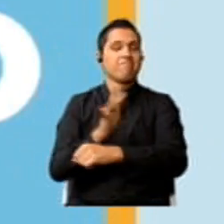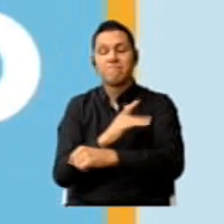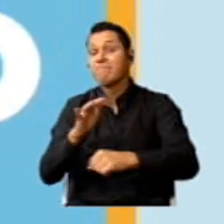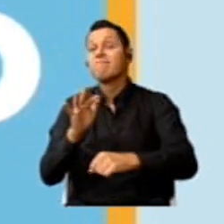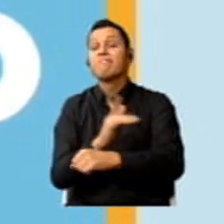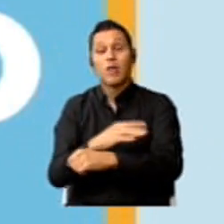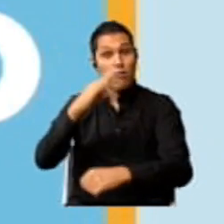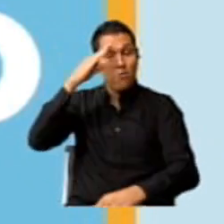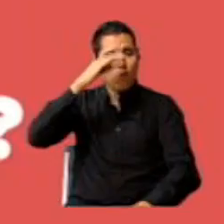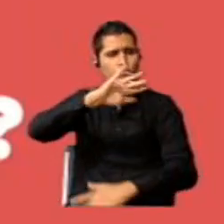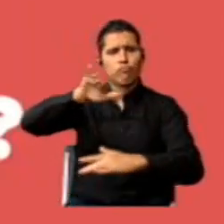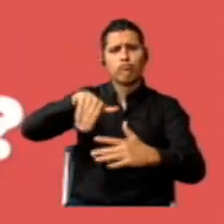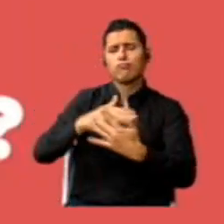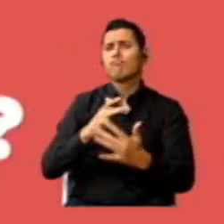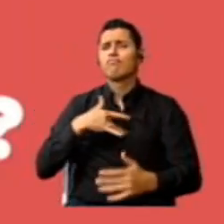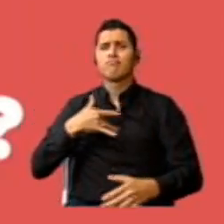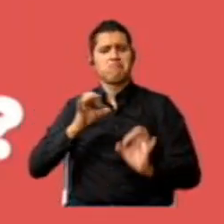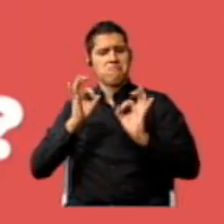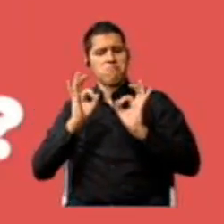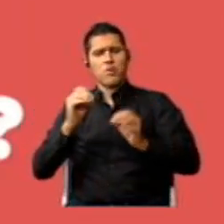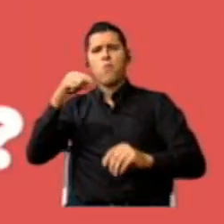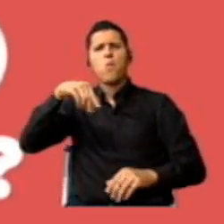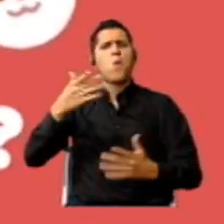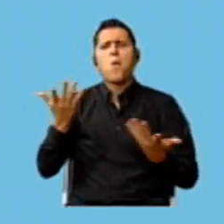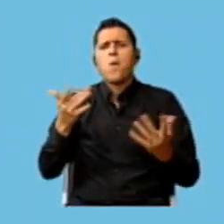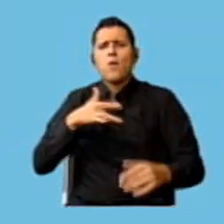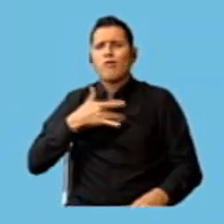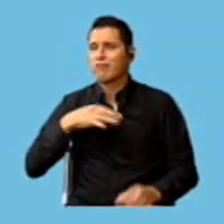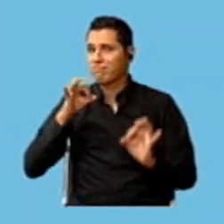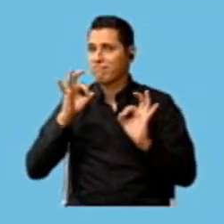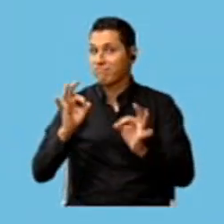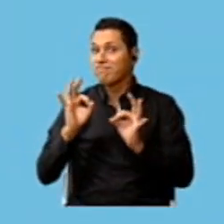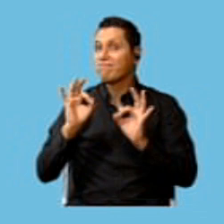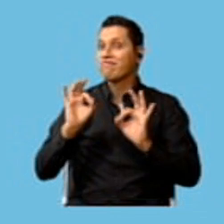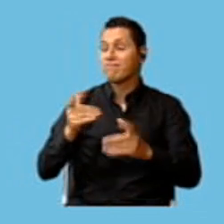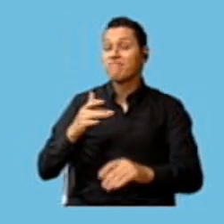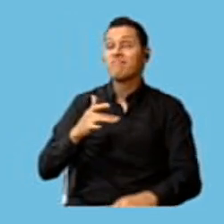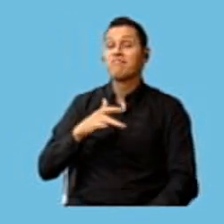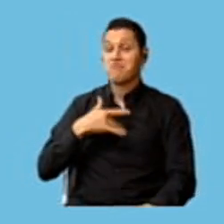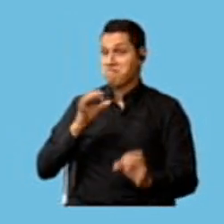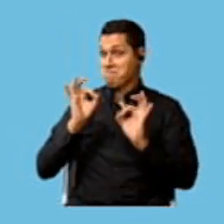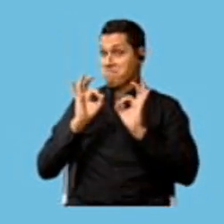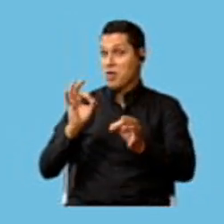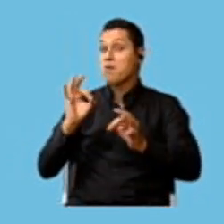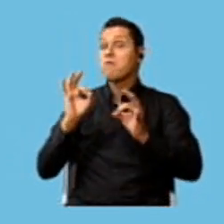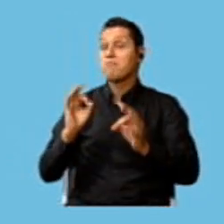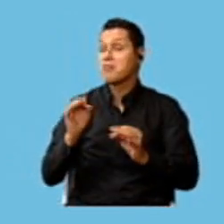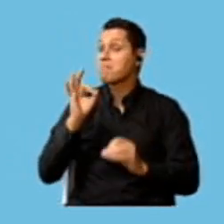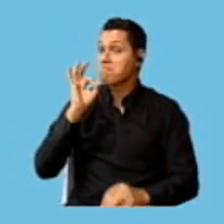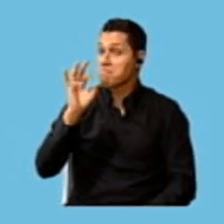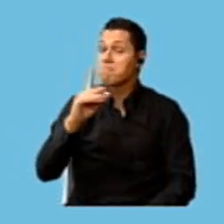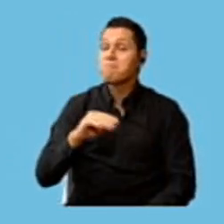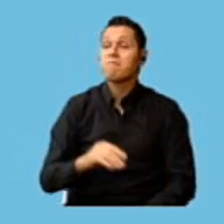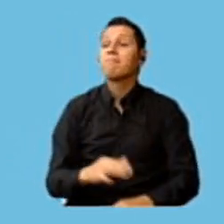Hello, everyone. How are you? How are you? How